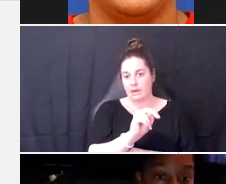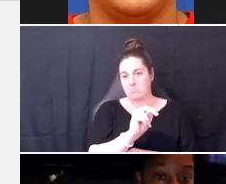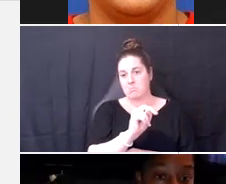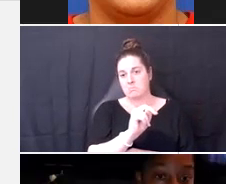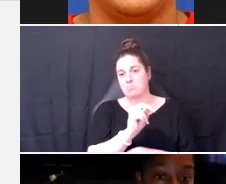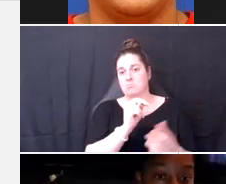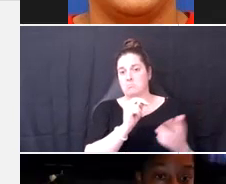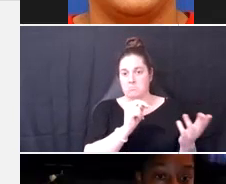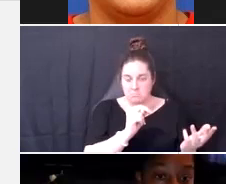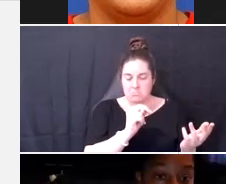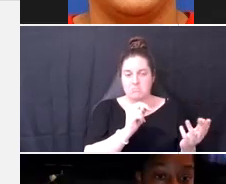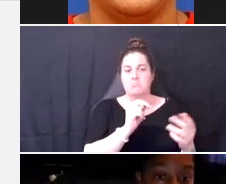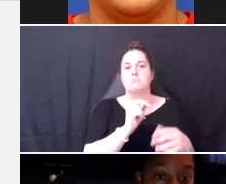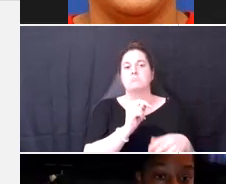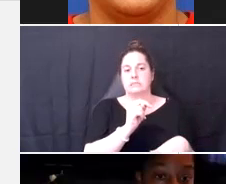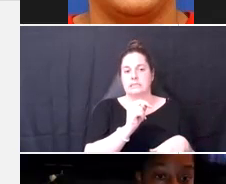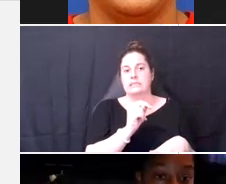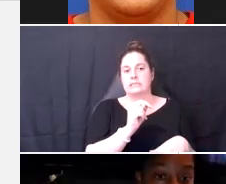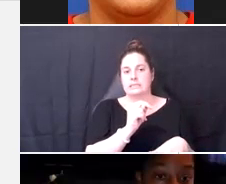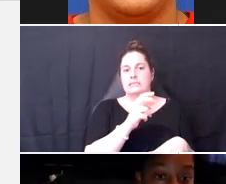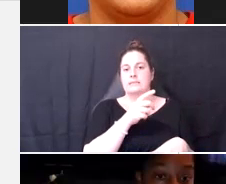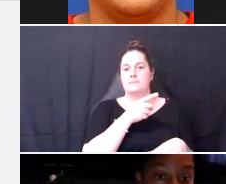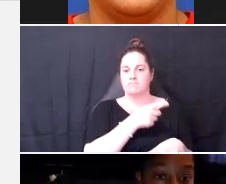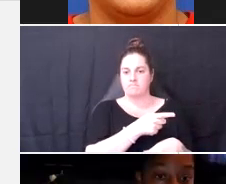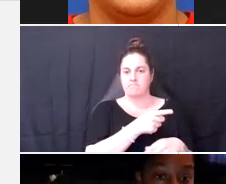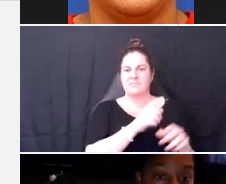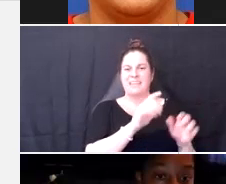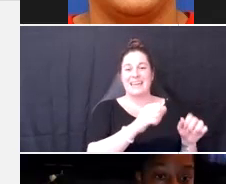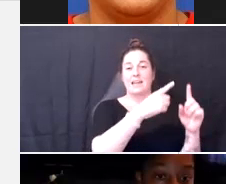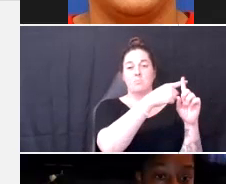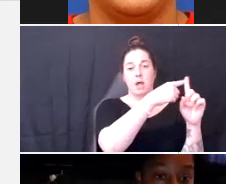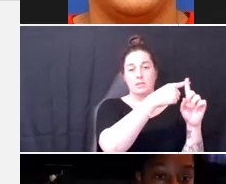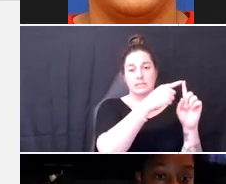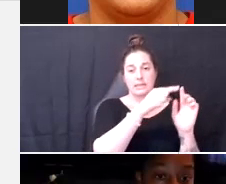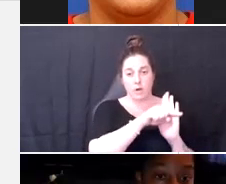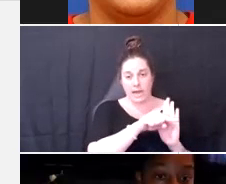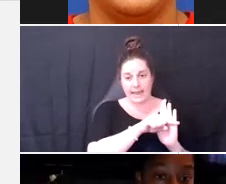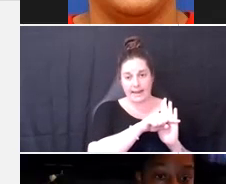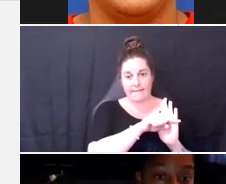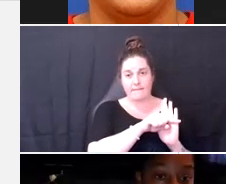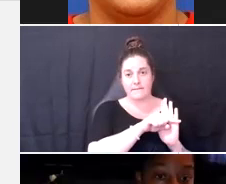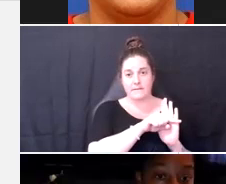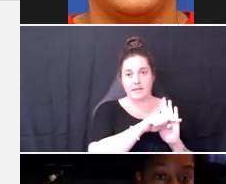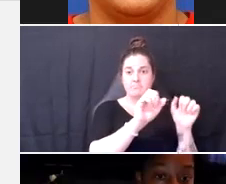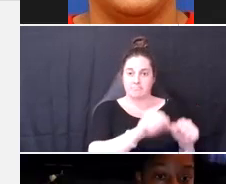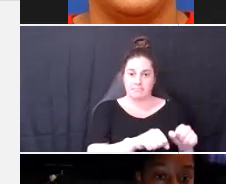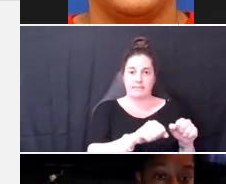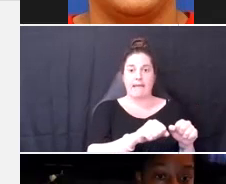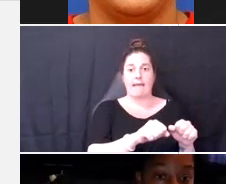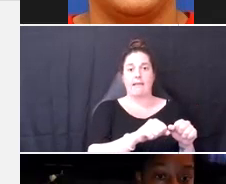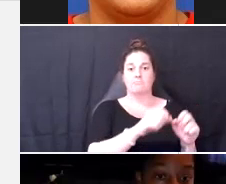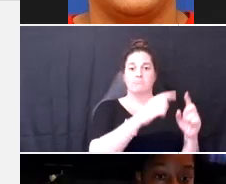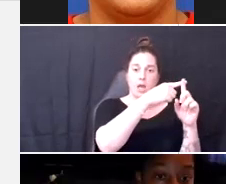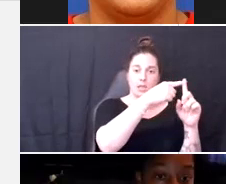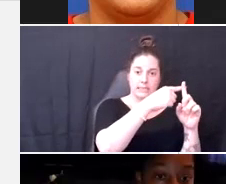because acceleration is a vector, it can be positive or negative. It could point in the positive direction, it could